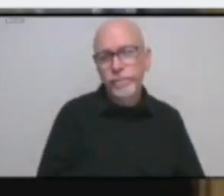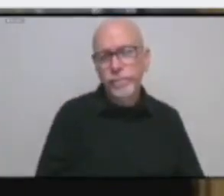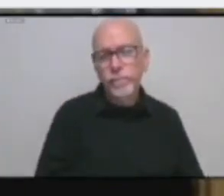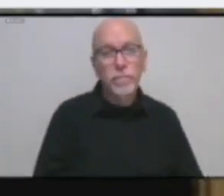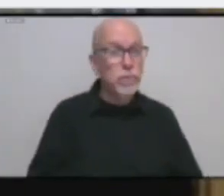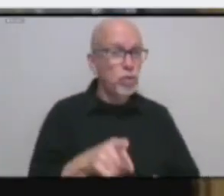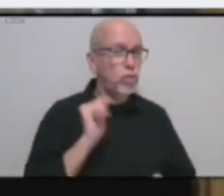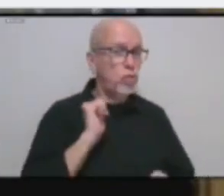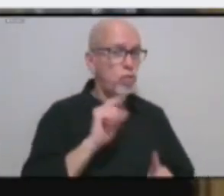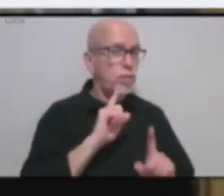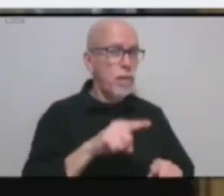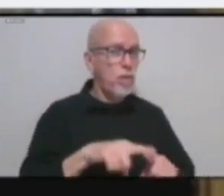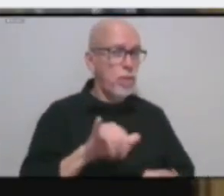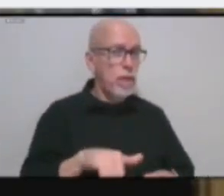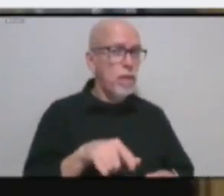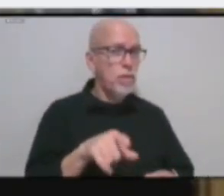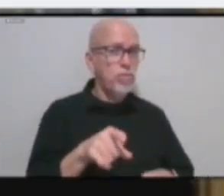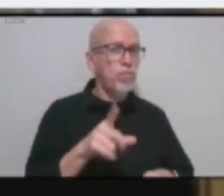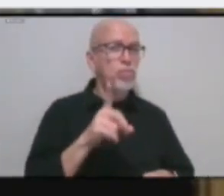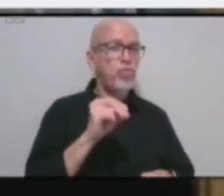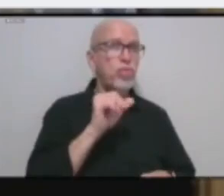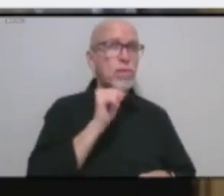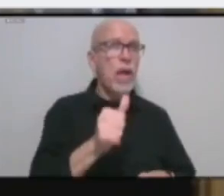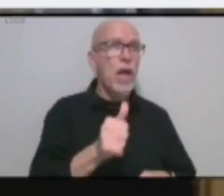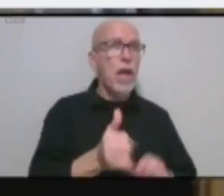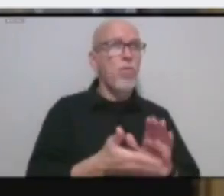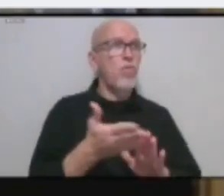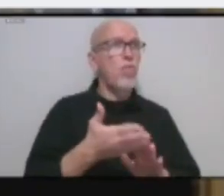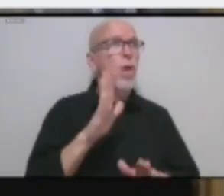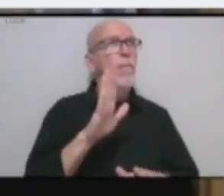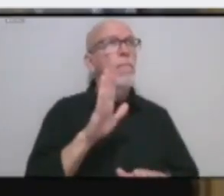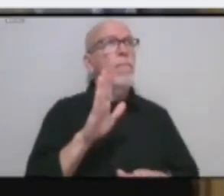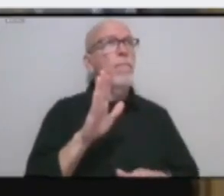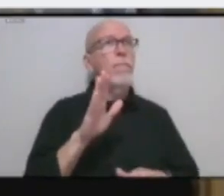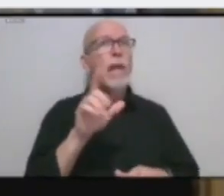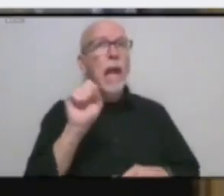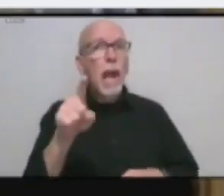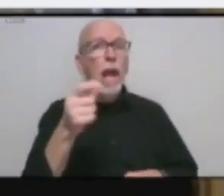not respond to that. You do not run these kind of things by any